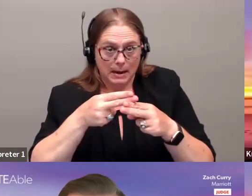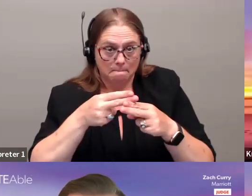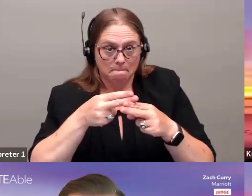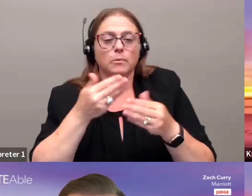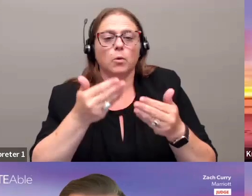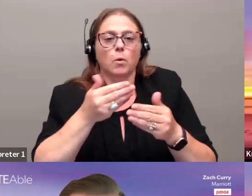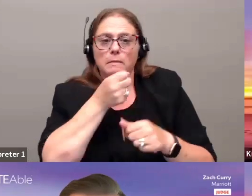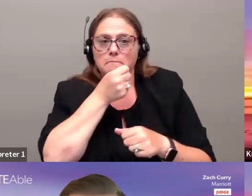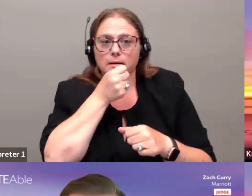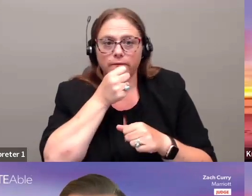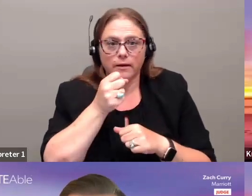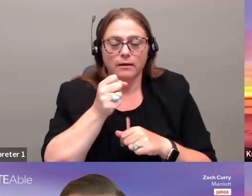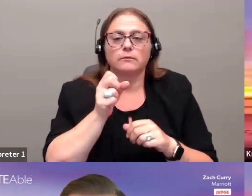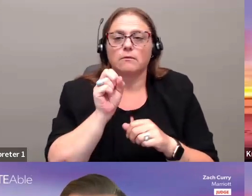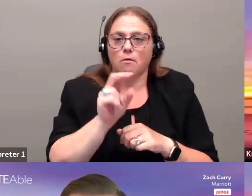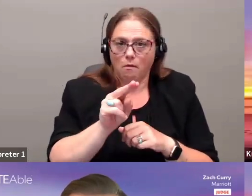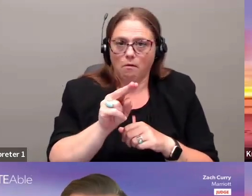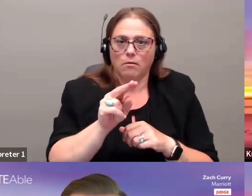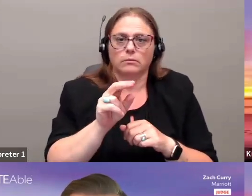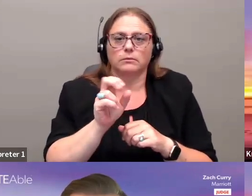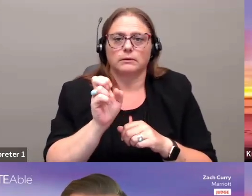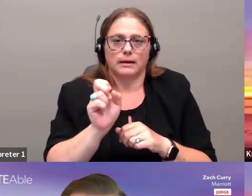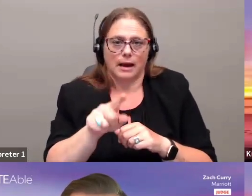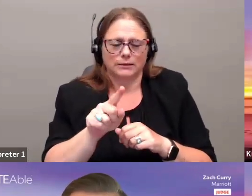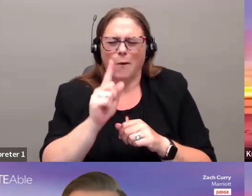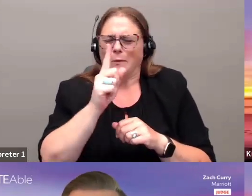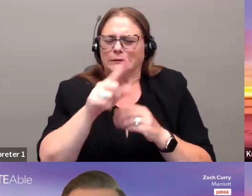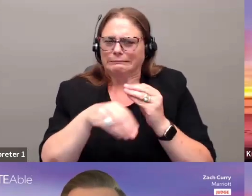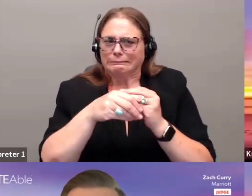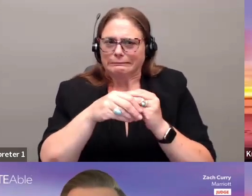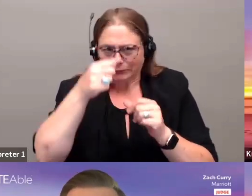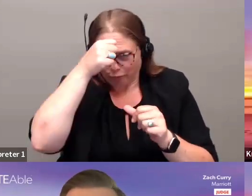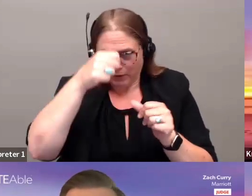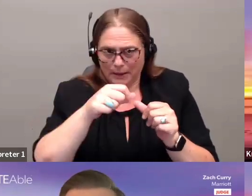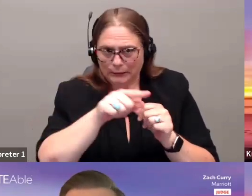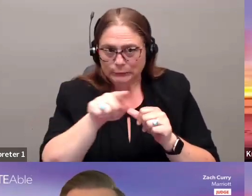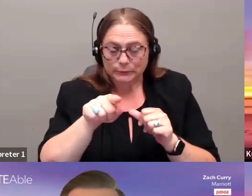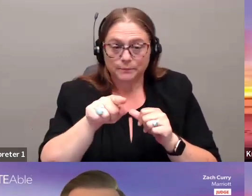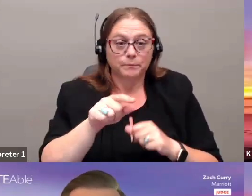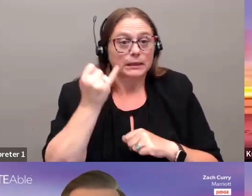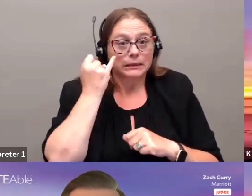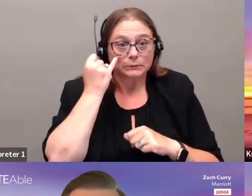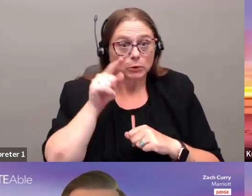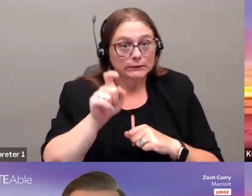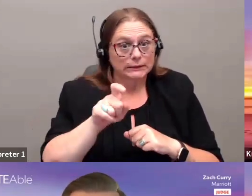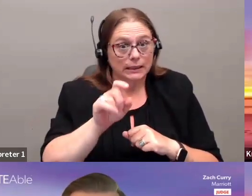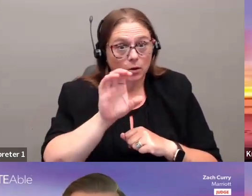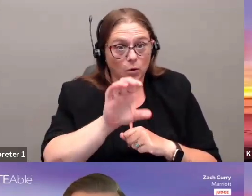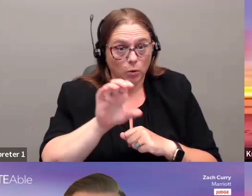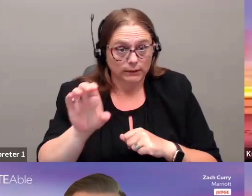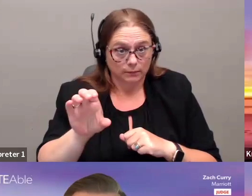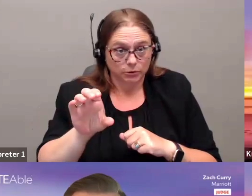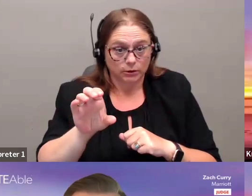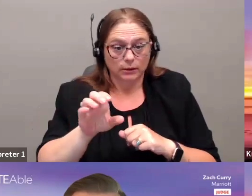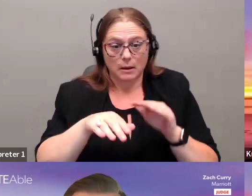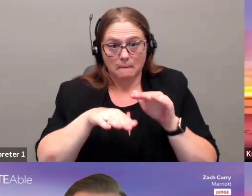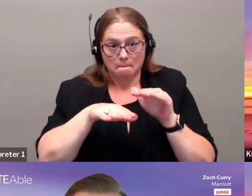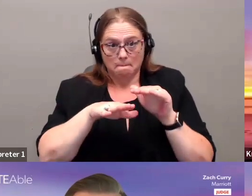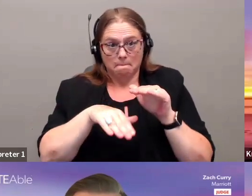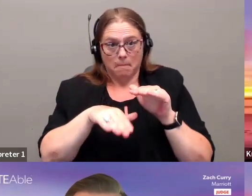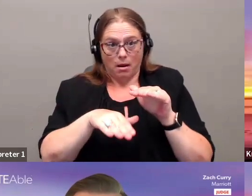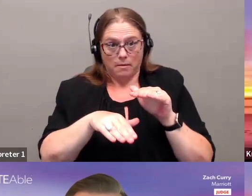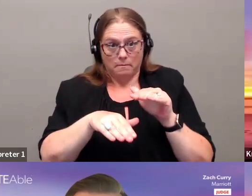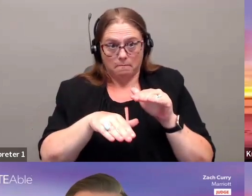question. All right, also as a reminder, really quick, everybody, if you need closed captioning, if you go down to the bottom of your